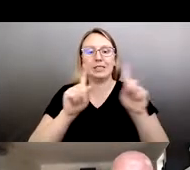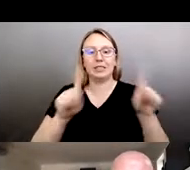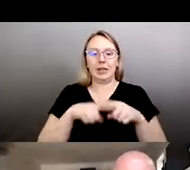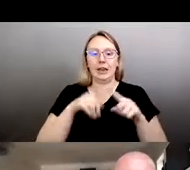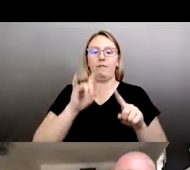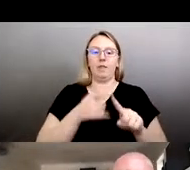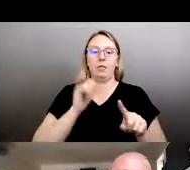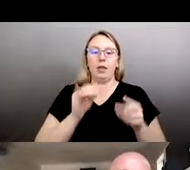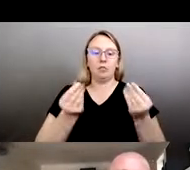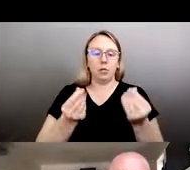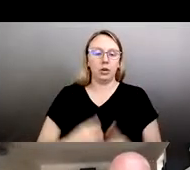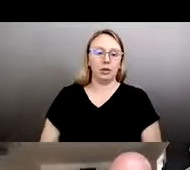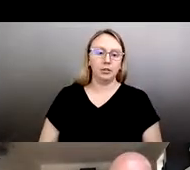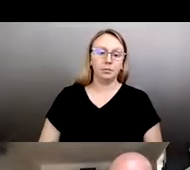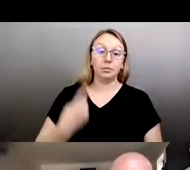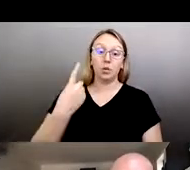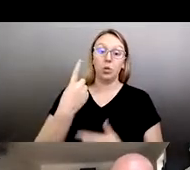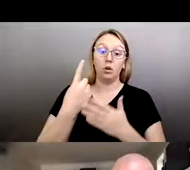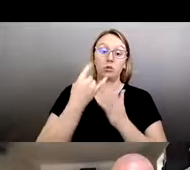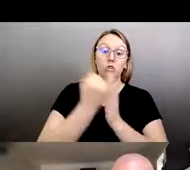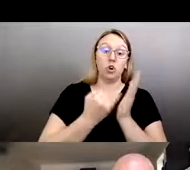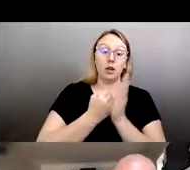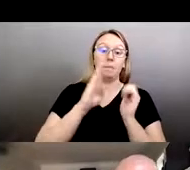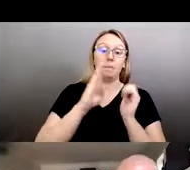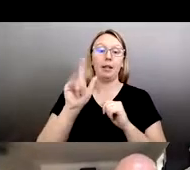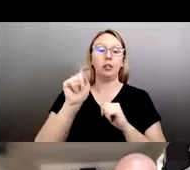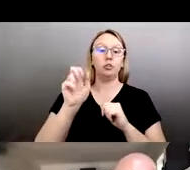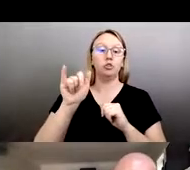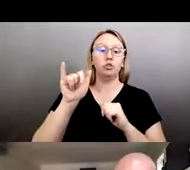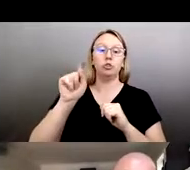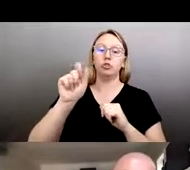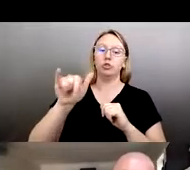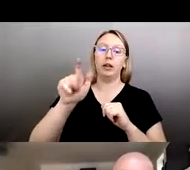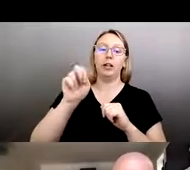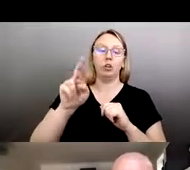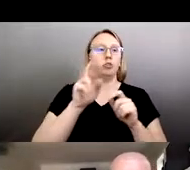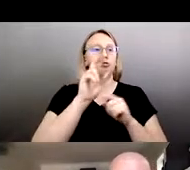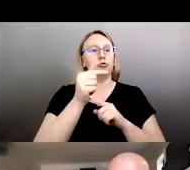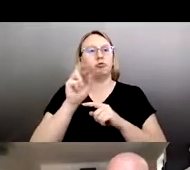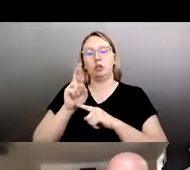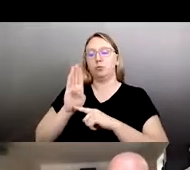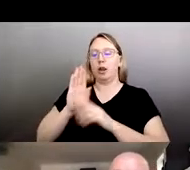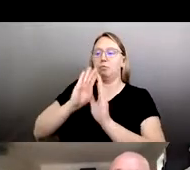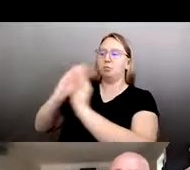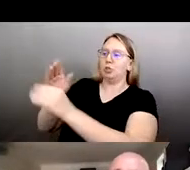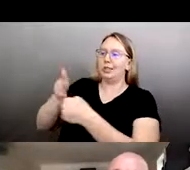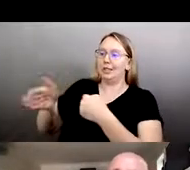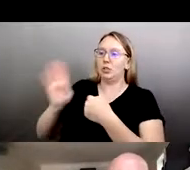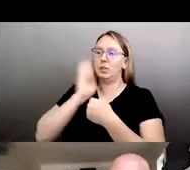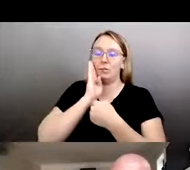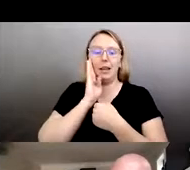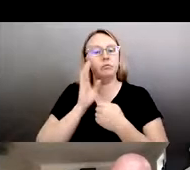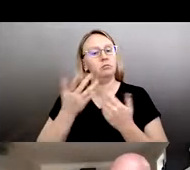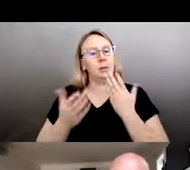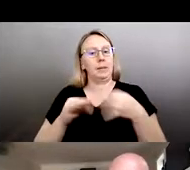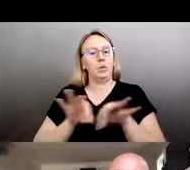We have one drawing by Bill Traylor that's in the bedroom. Roger placed it right next to his bed, so that might mean that it was important to him. And you can see why. It